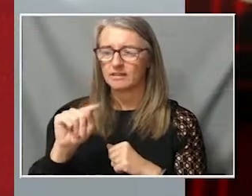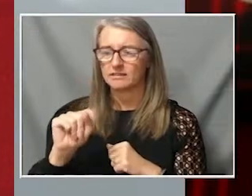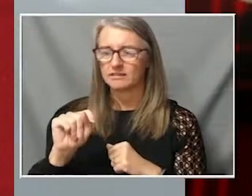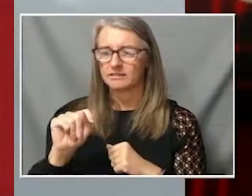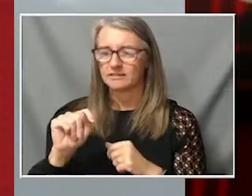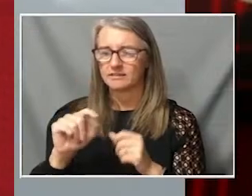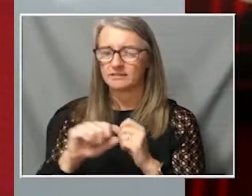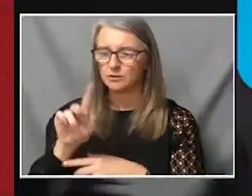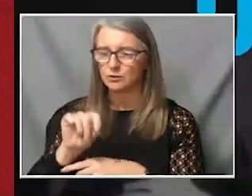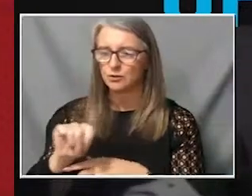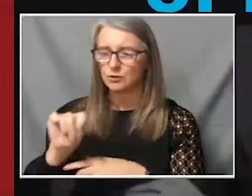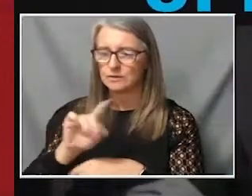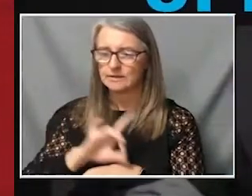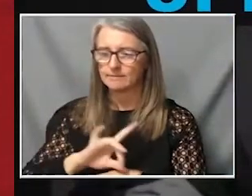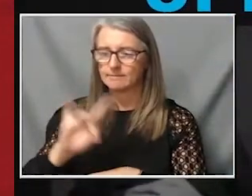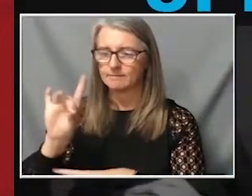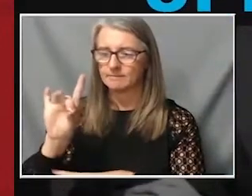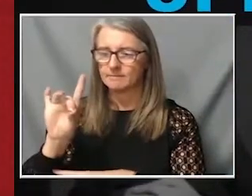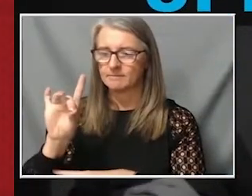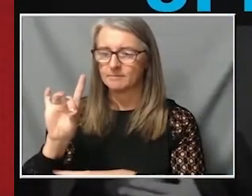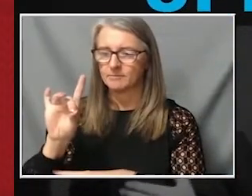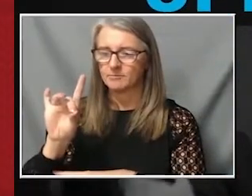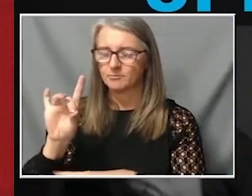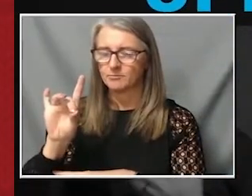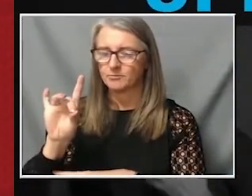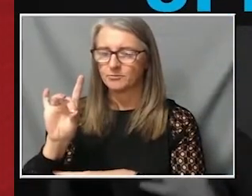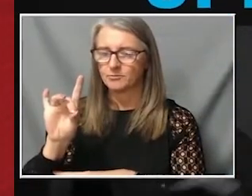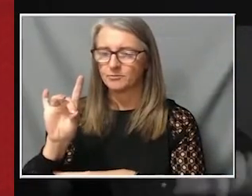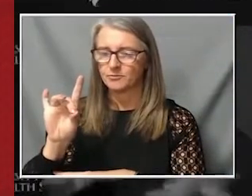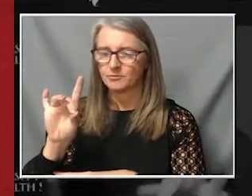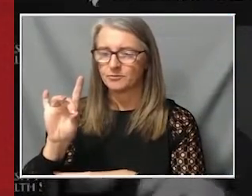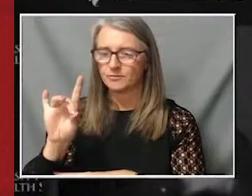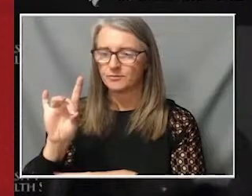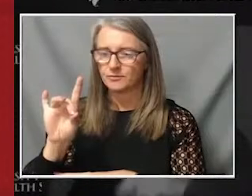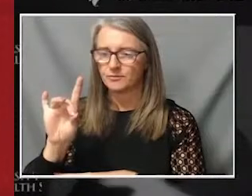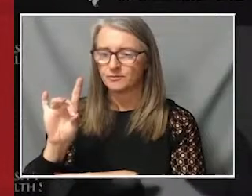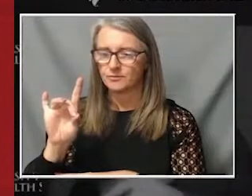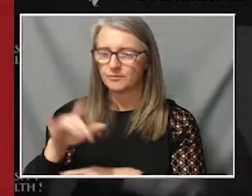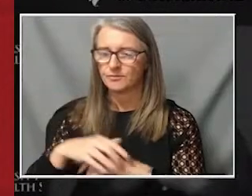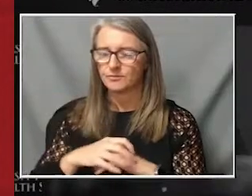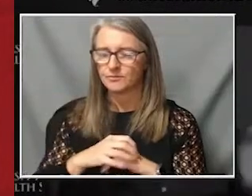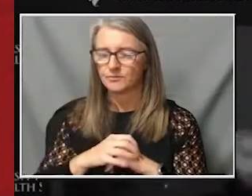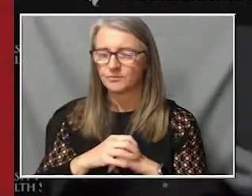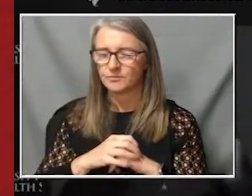zone pylon. Subscribe to our morning medical update and open